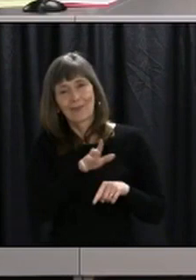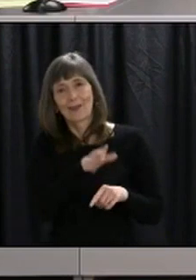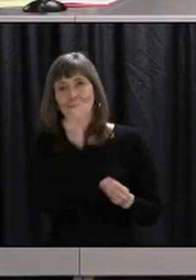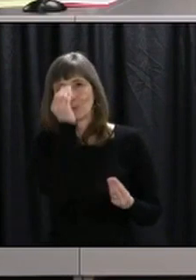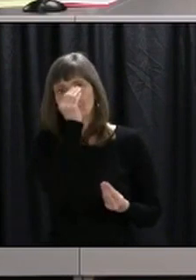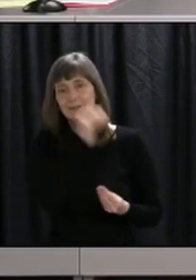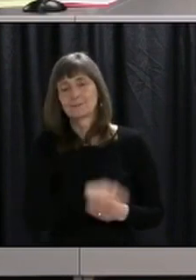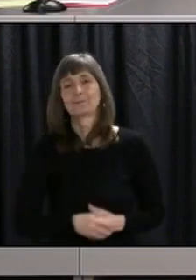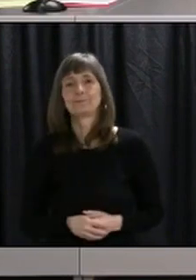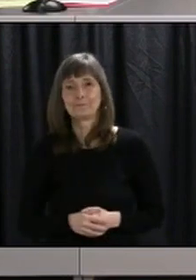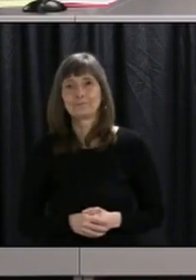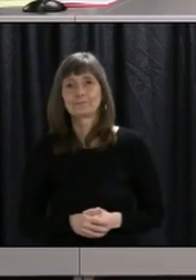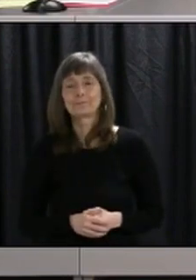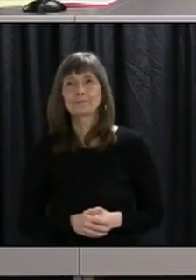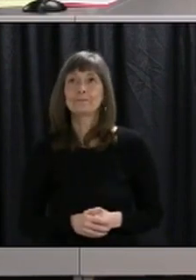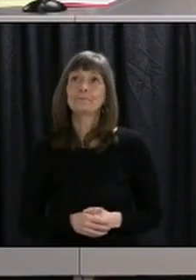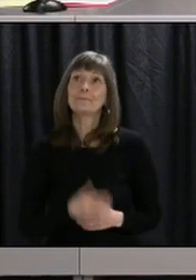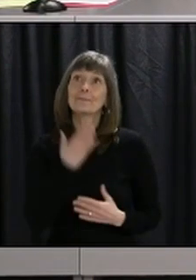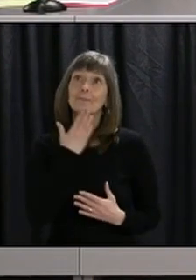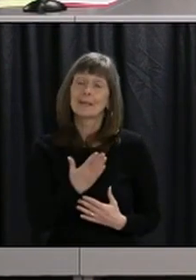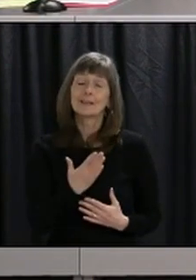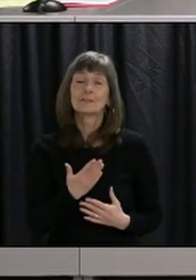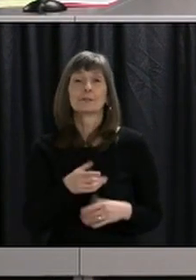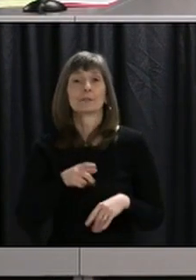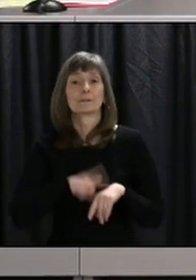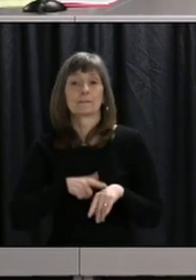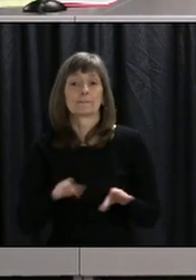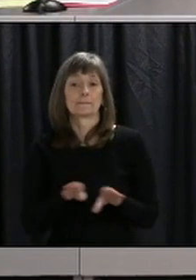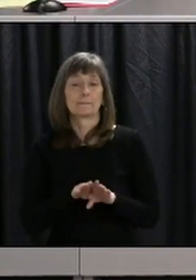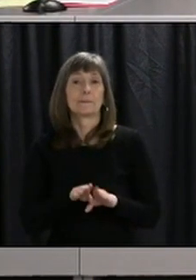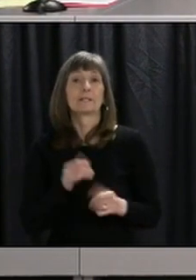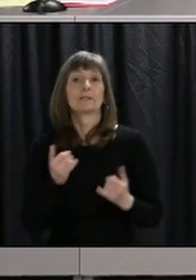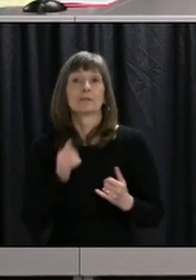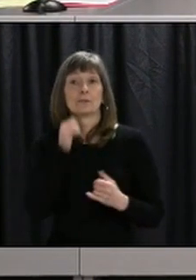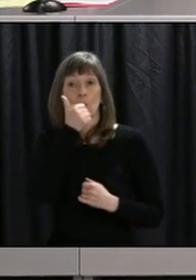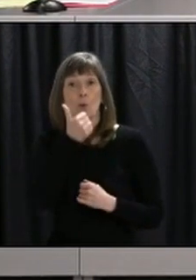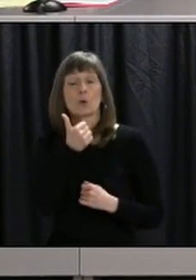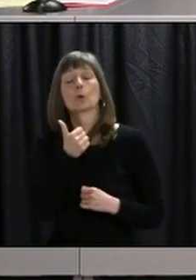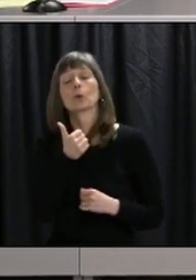you very much, Premier. The time for questions has ended. Tune in tomorrow at 2 p.m.,